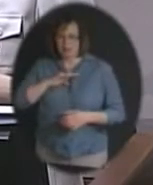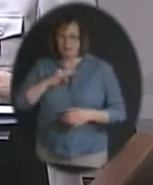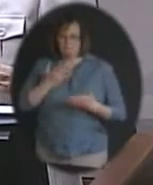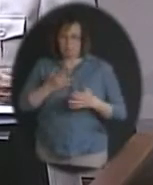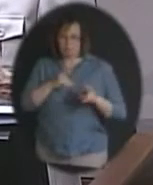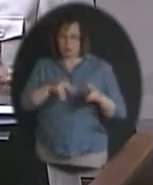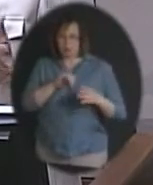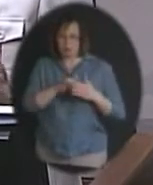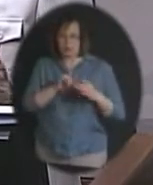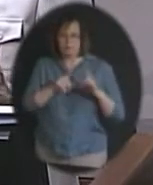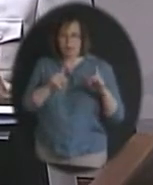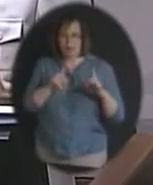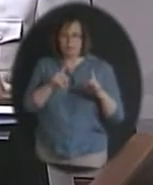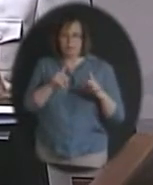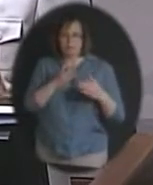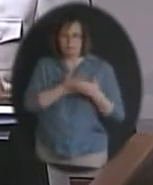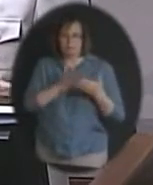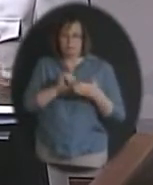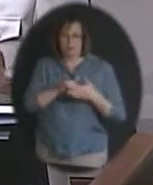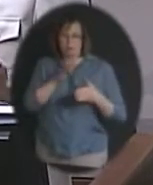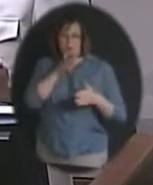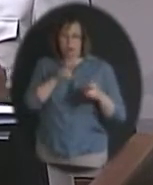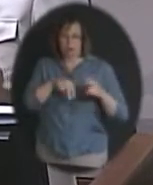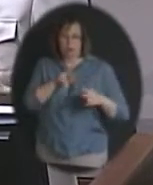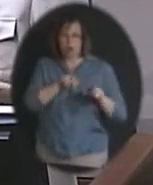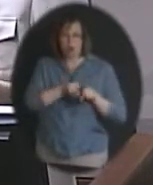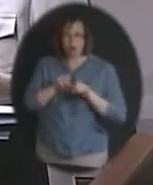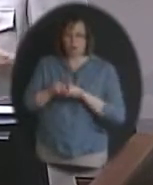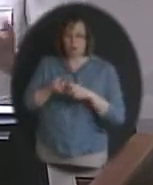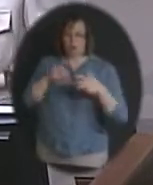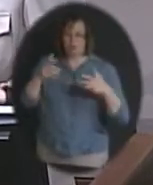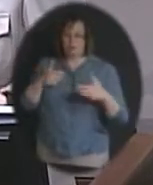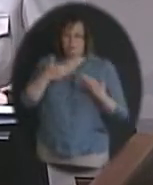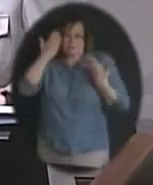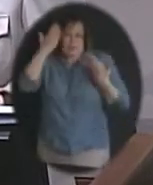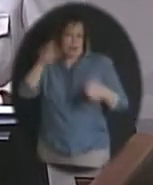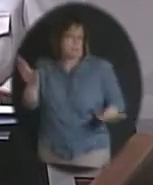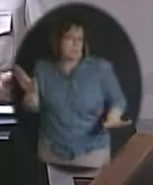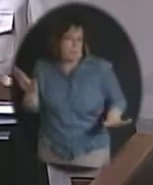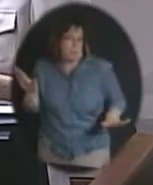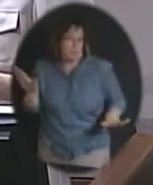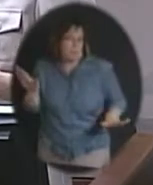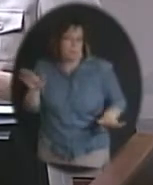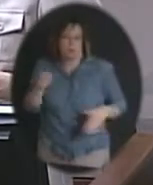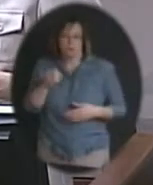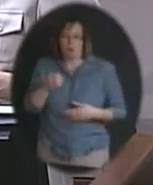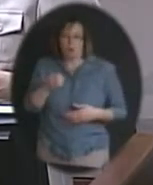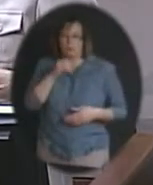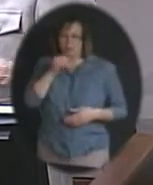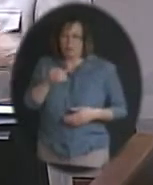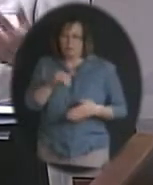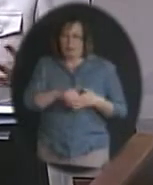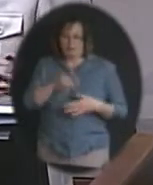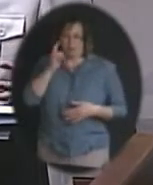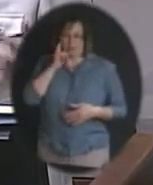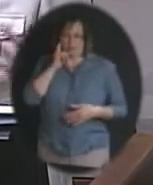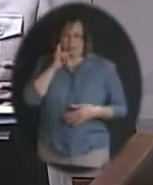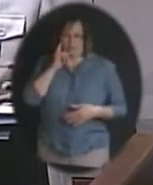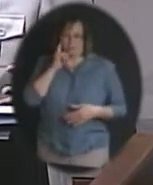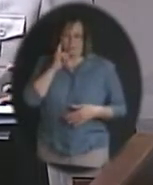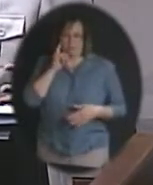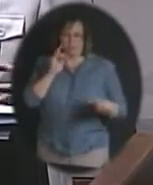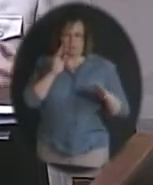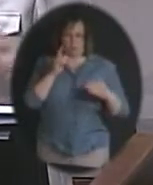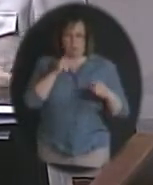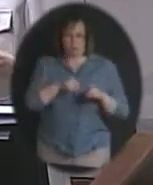certainly that's something that we look at. There were also a lot of I just don't know. So it wasn't that we think